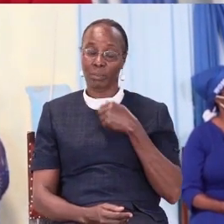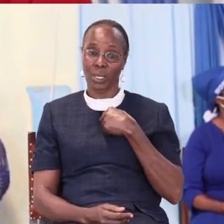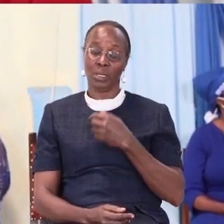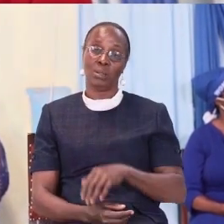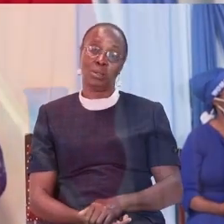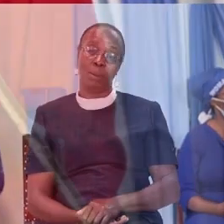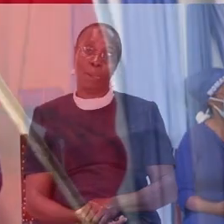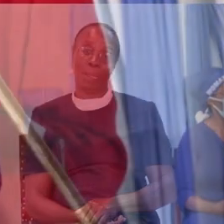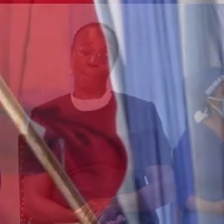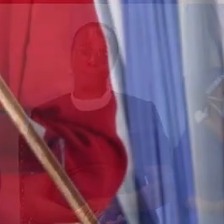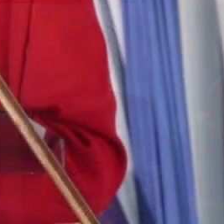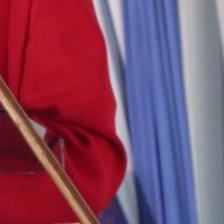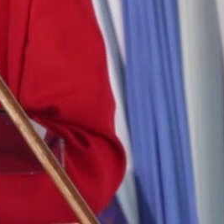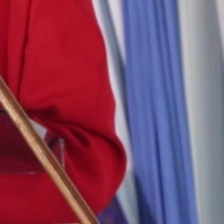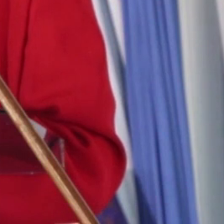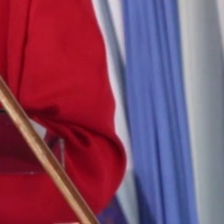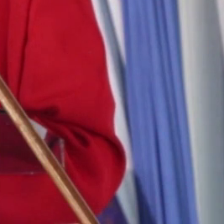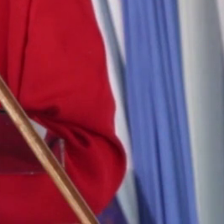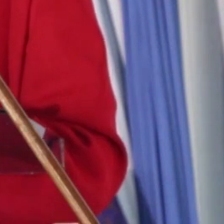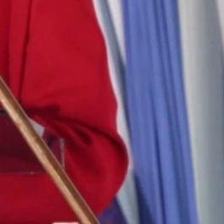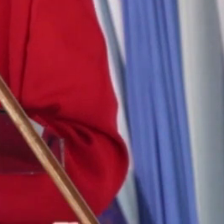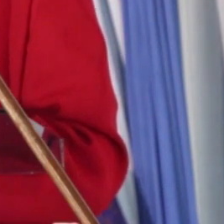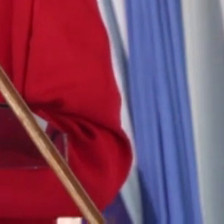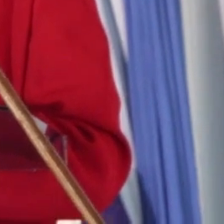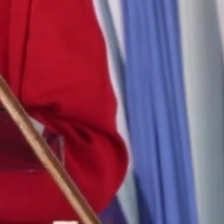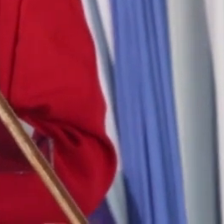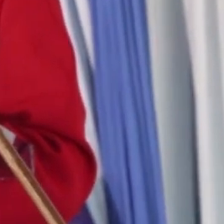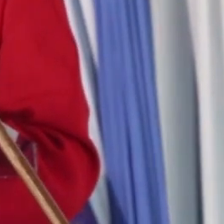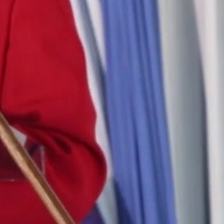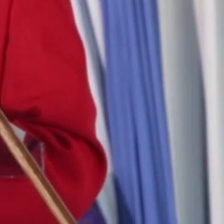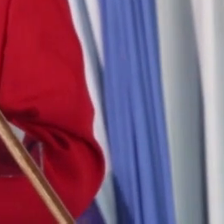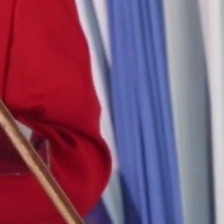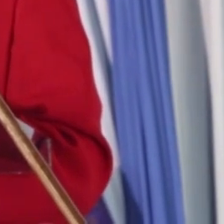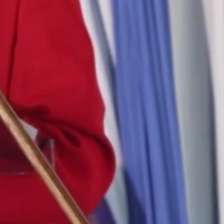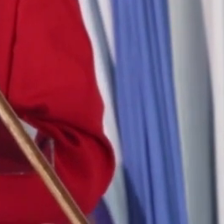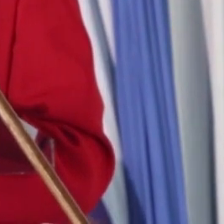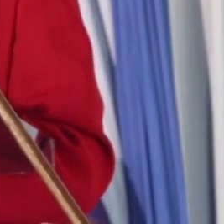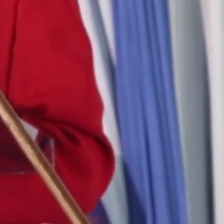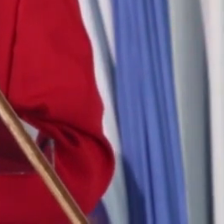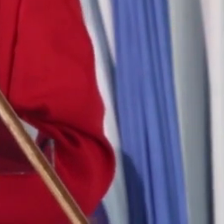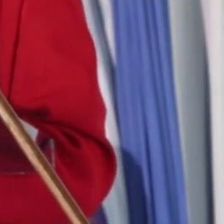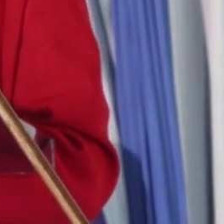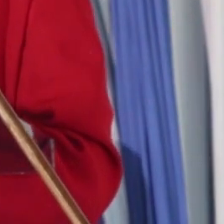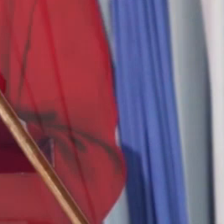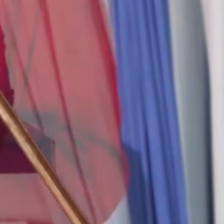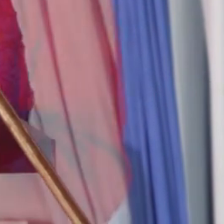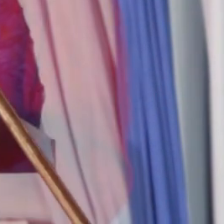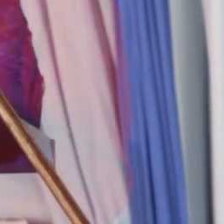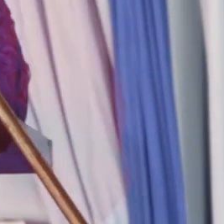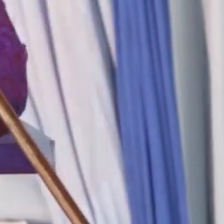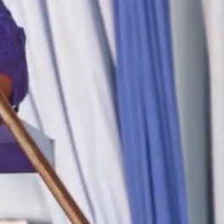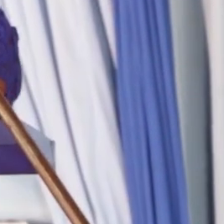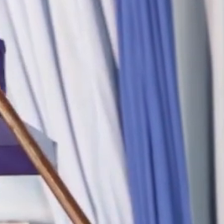an idol for themselves. Their ends are leading, and in the name of the Lord be